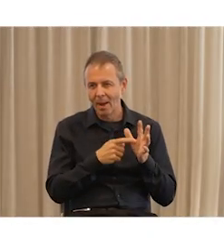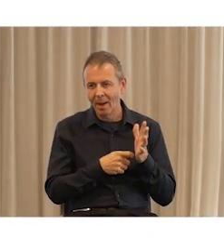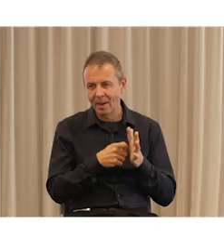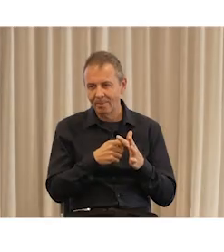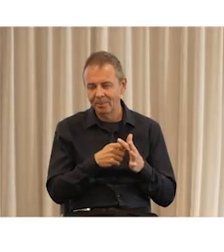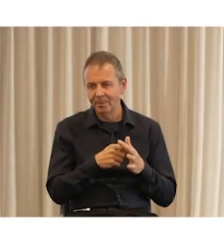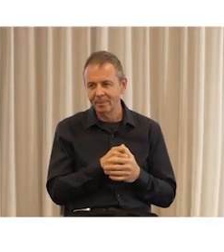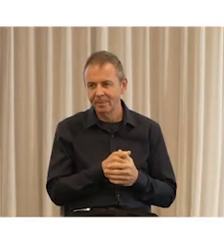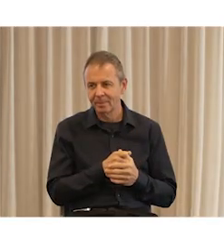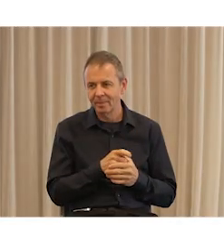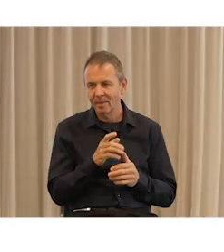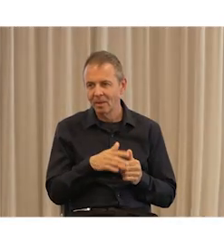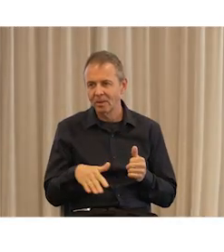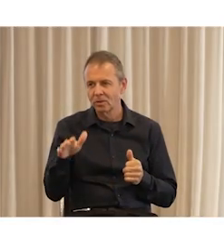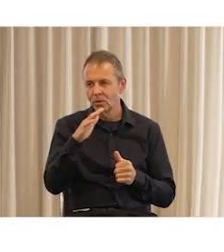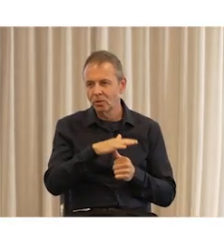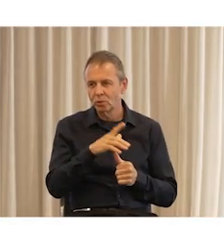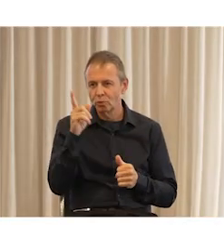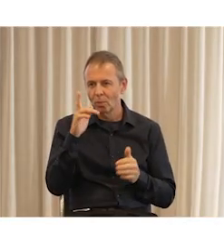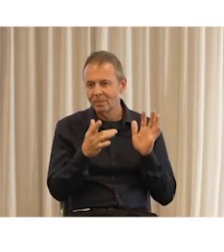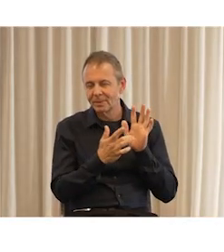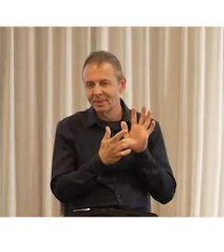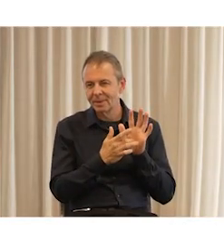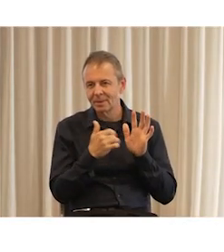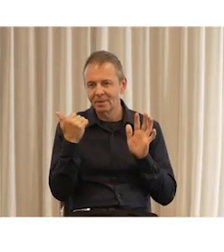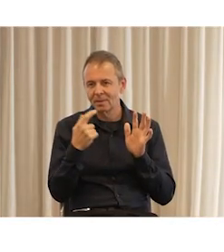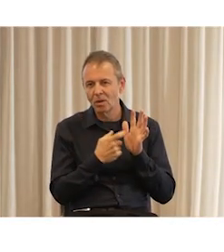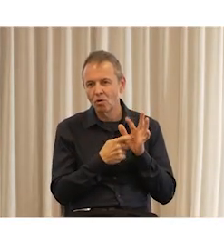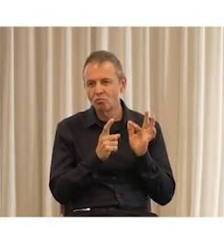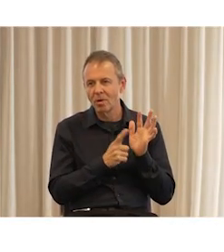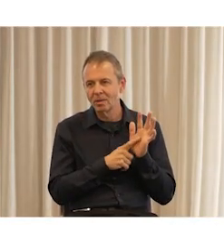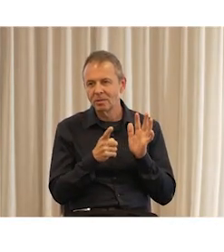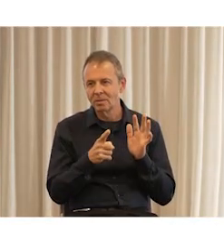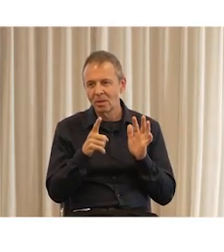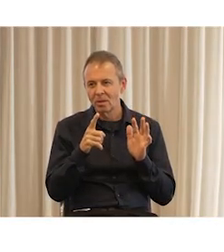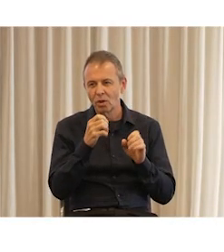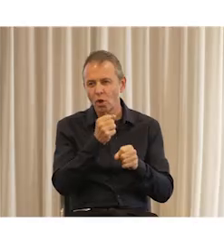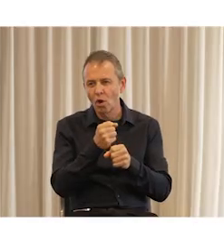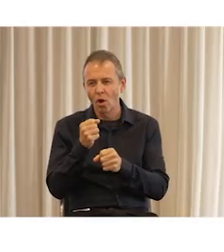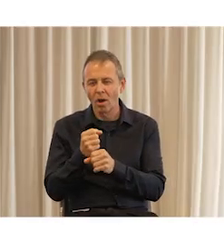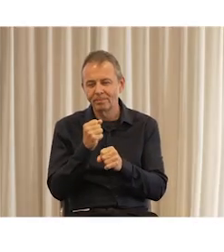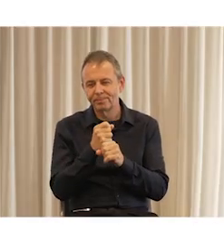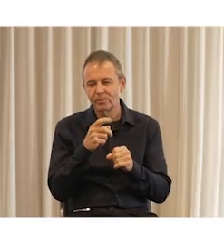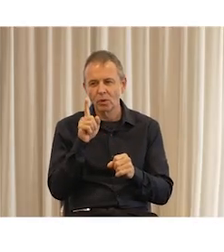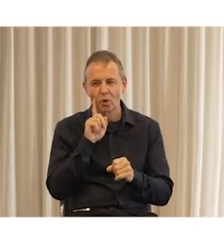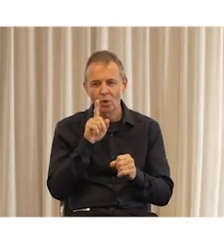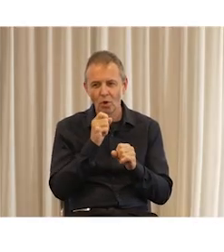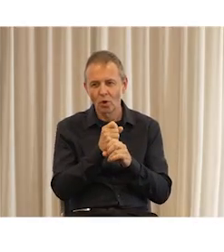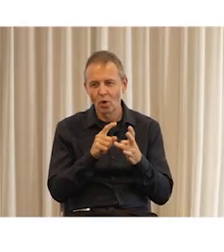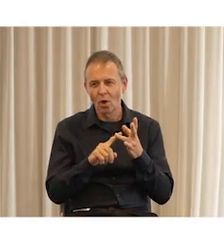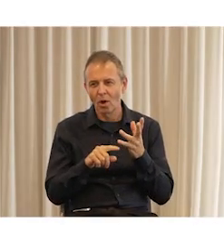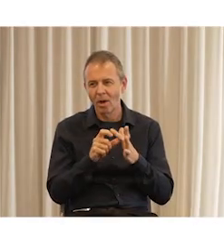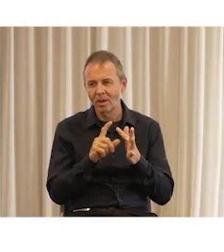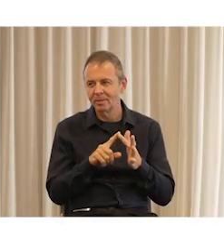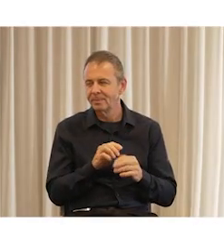Excursions. The top photo in the centre there is Rachel attending Girl Guides. We tried Girl Guides, and you've got to be places and try things to see if they're